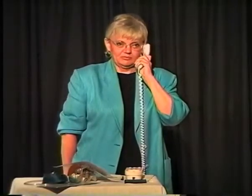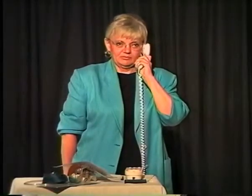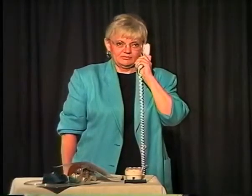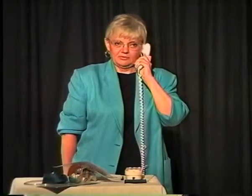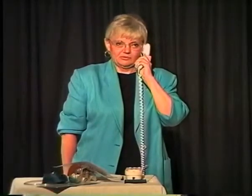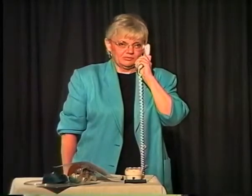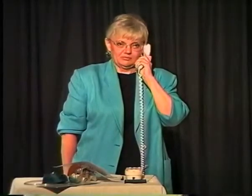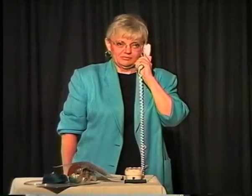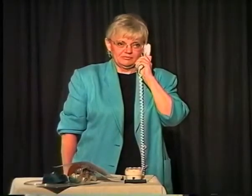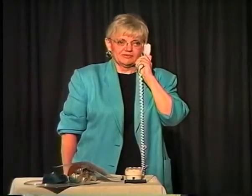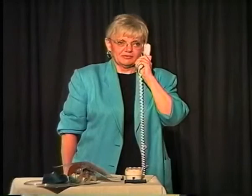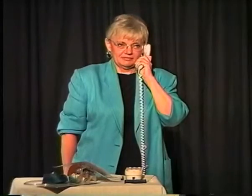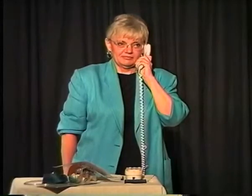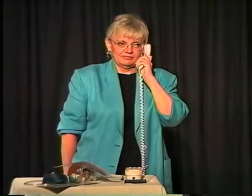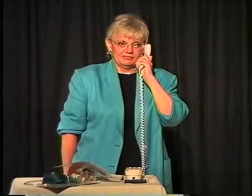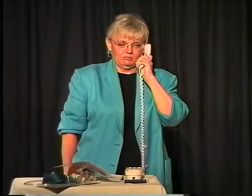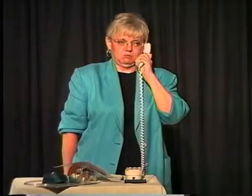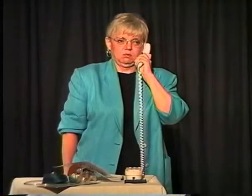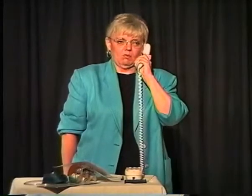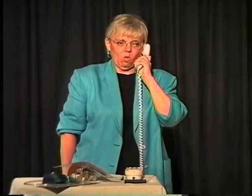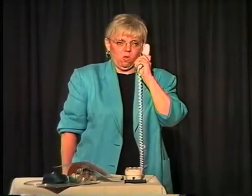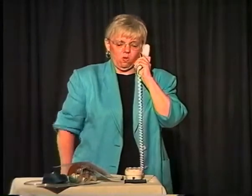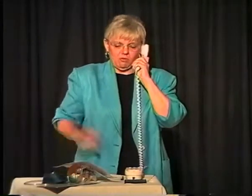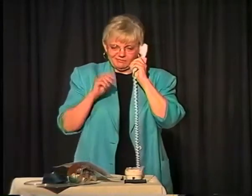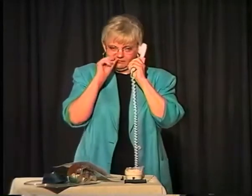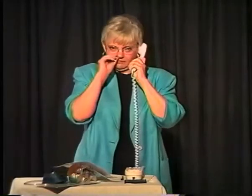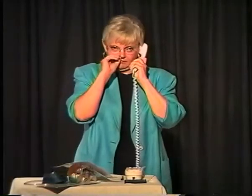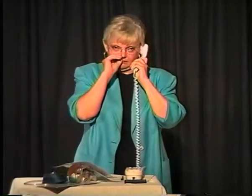Uh-huh. No. Uh-huh. All right.